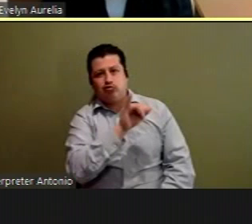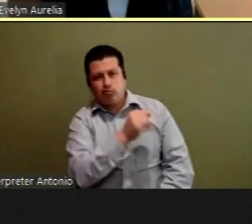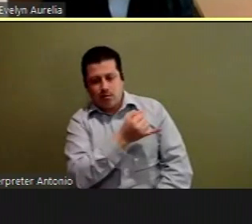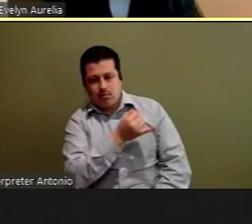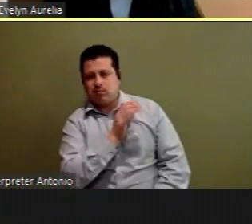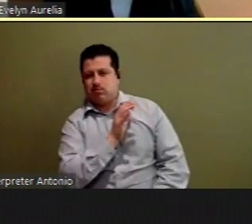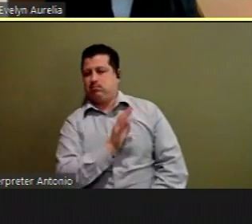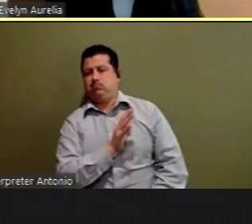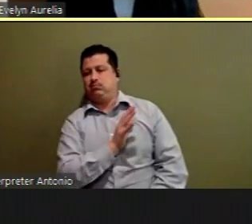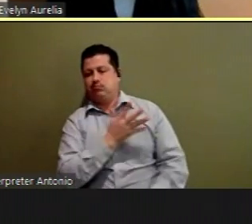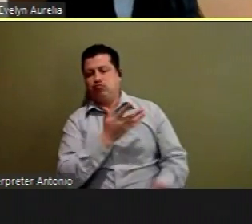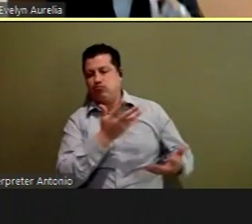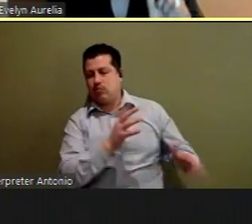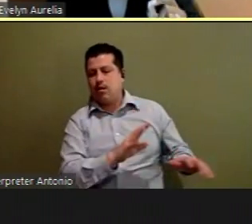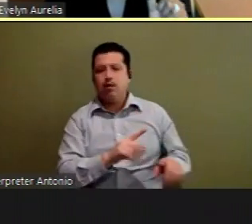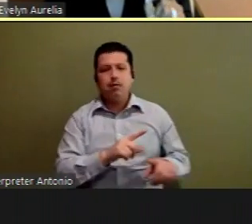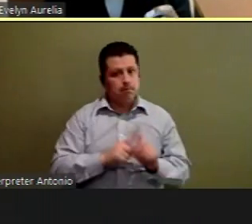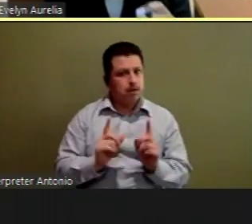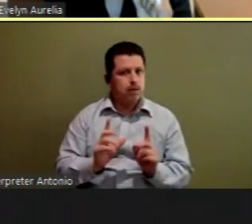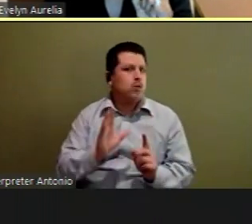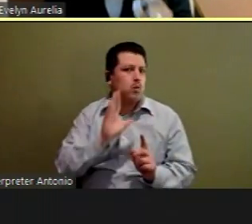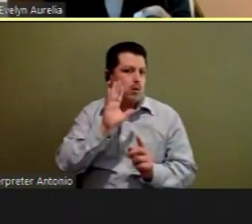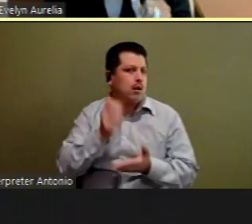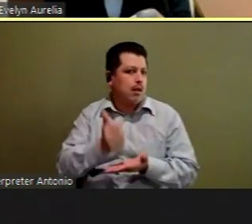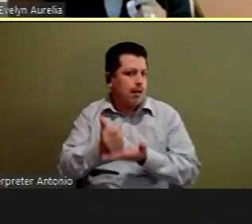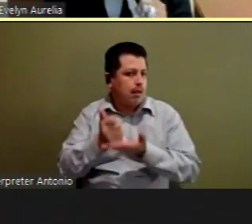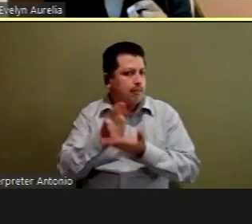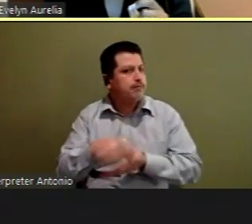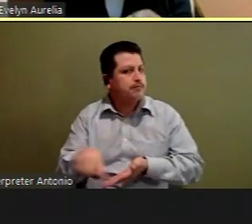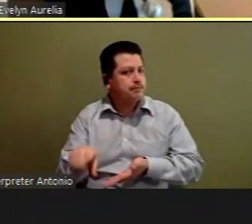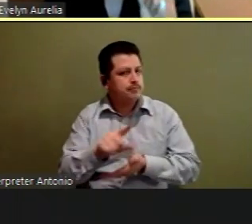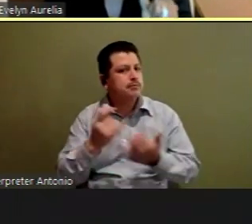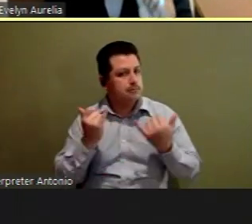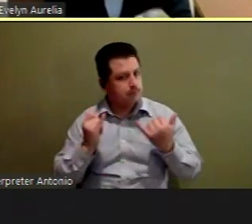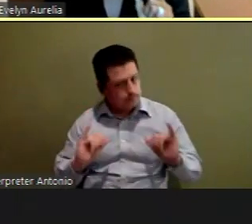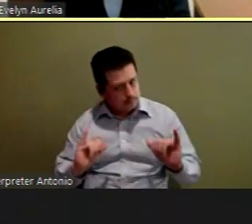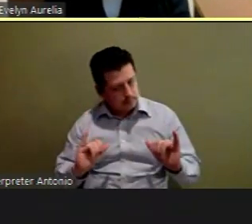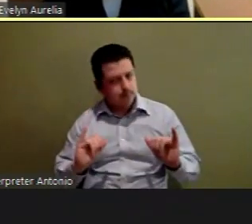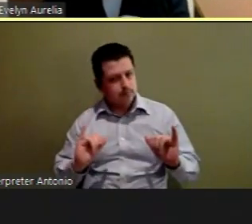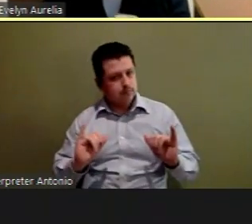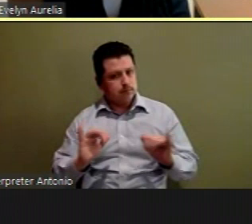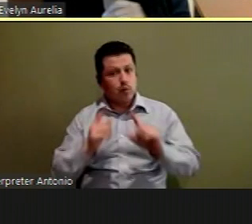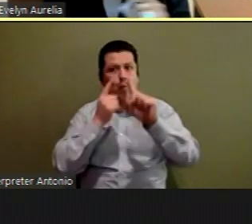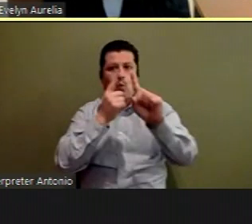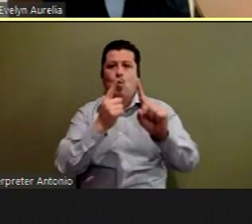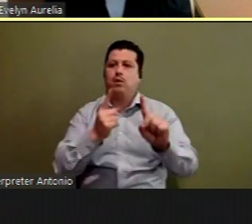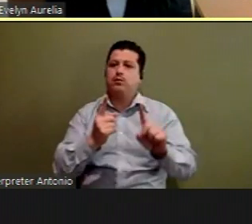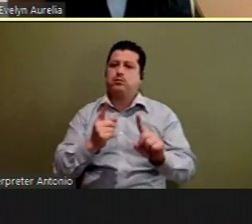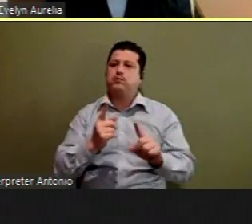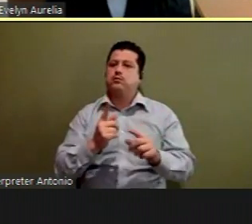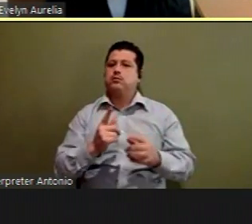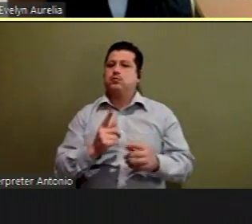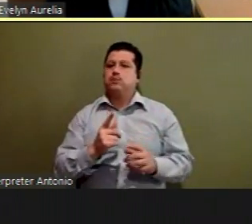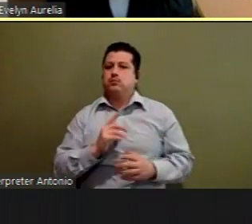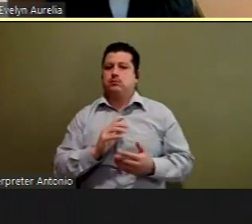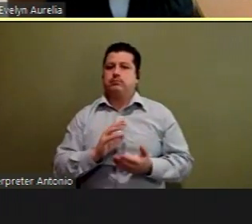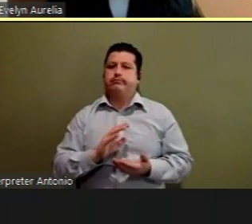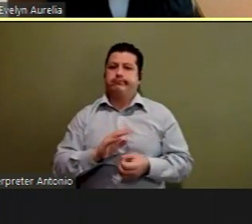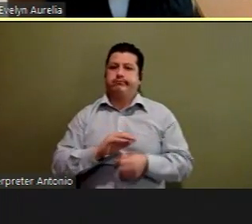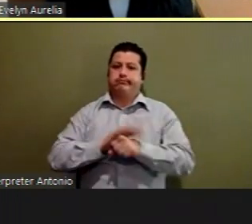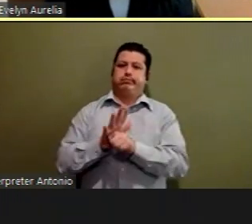So that's what we're looking for, that key piece of not making us get sick and make it a lot harder for us to transmit it to other people.